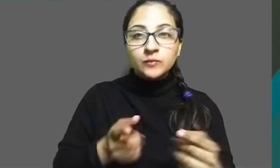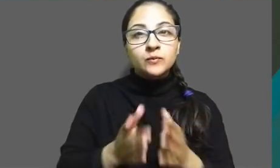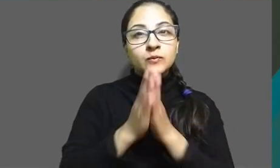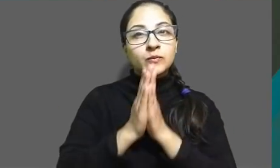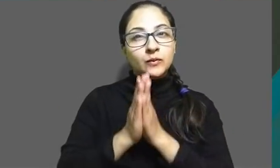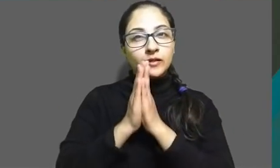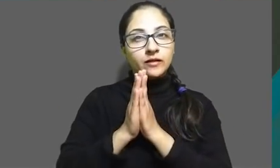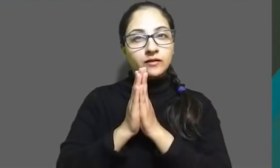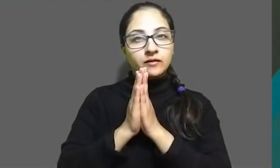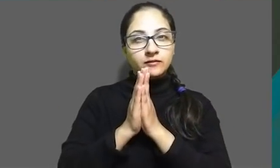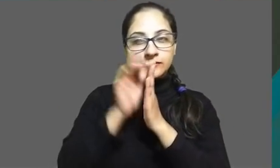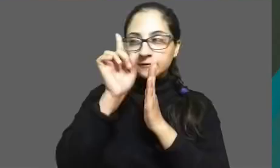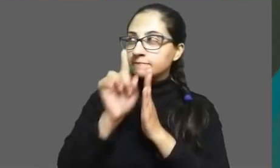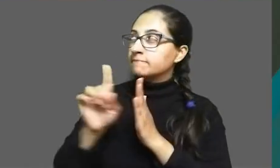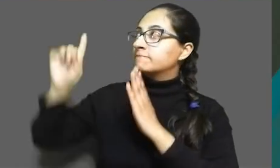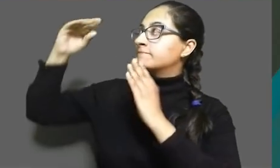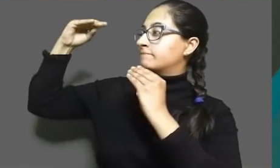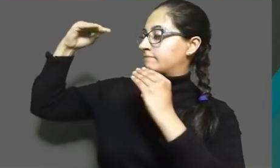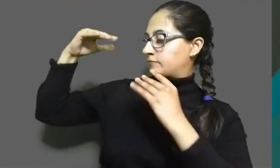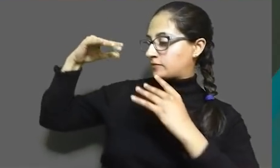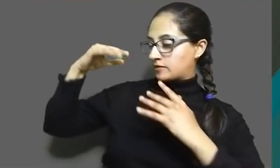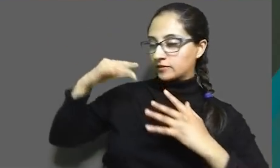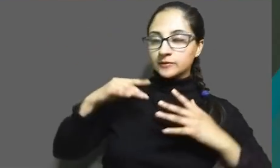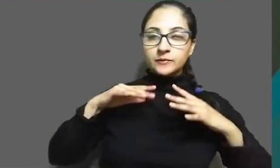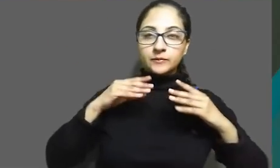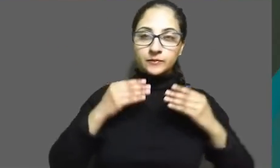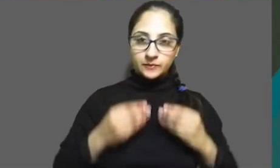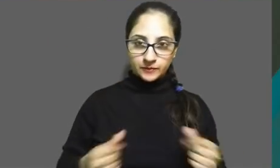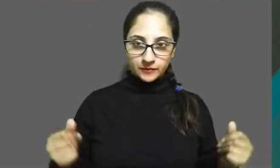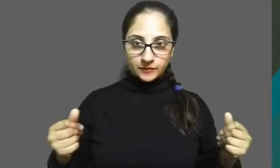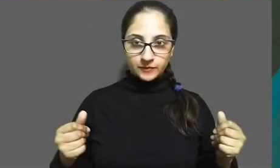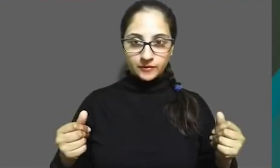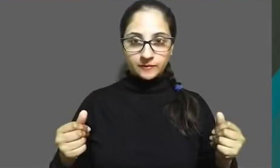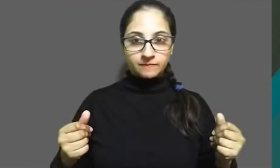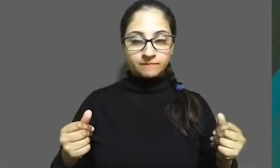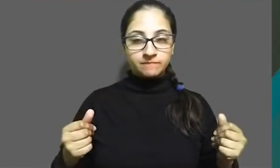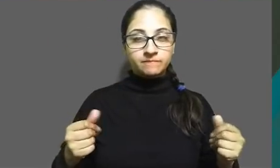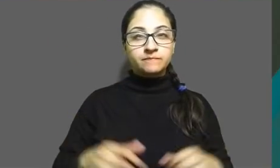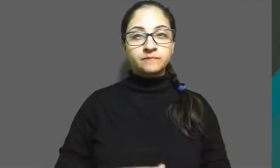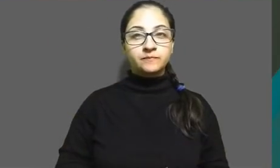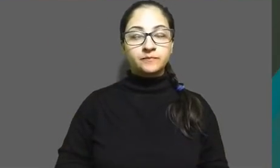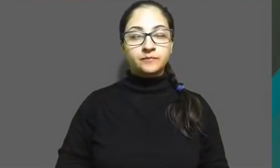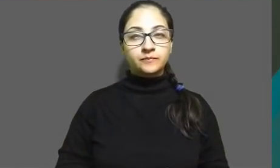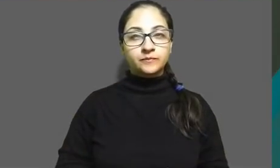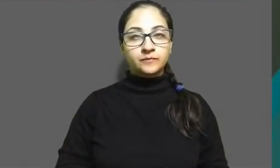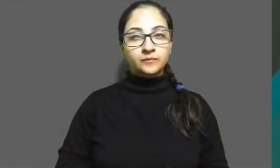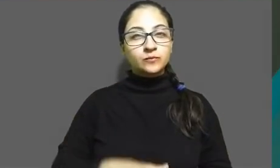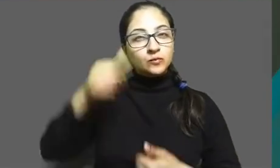may invoke His help and support in difficulties and distresses.